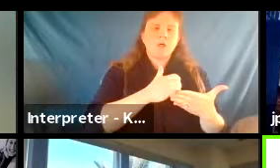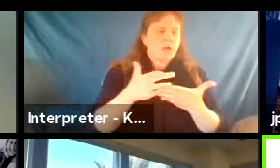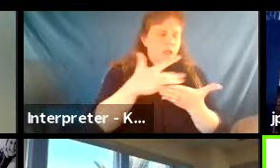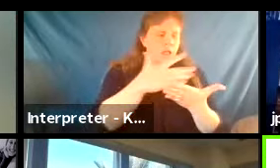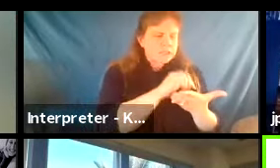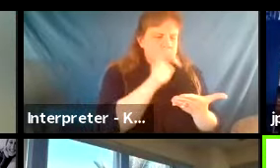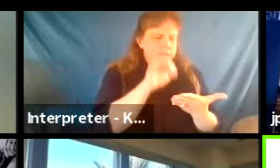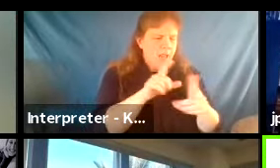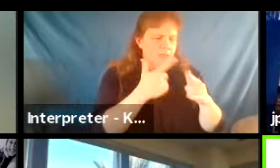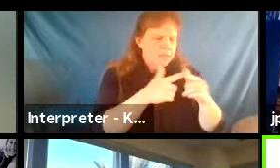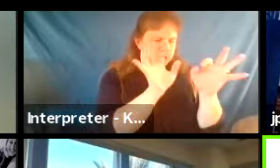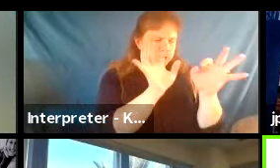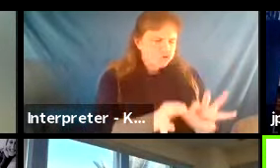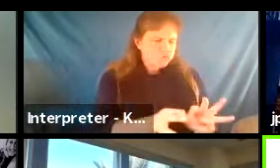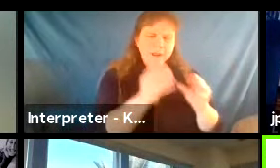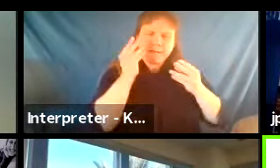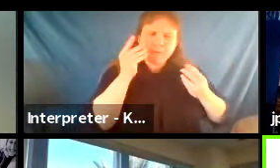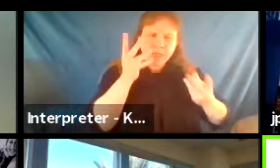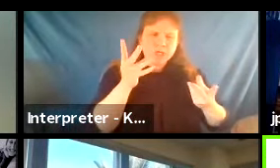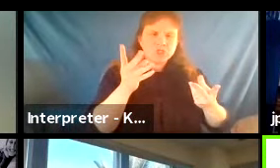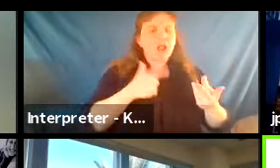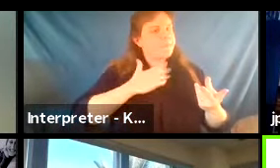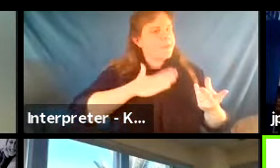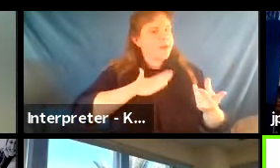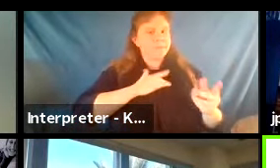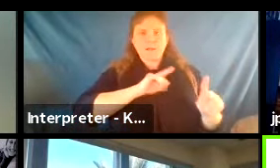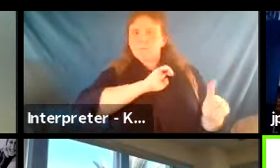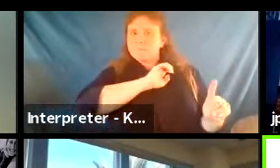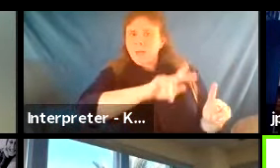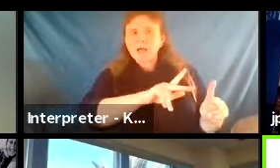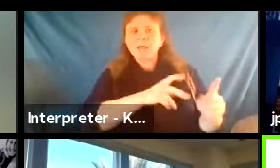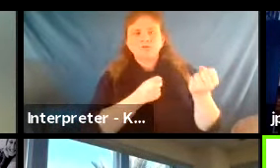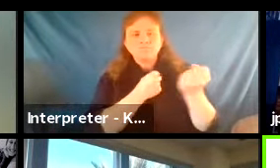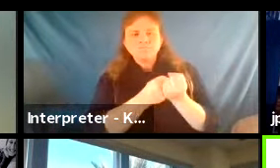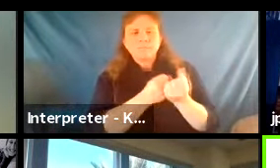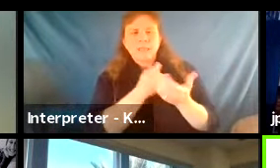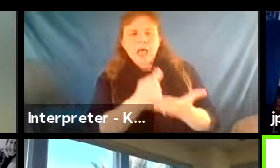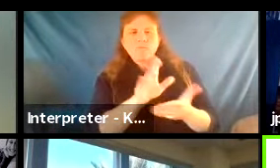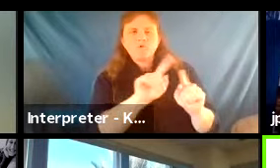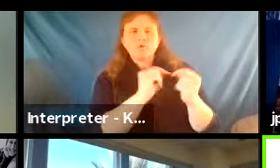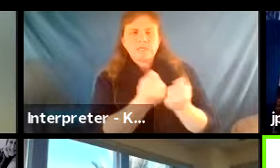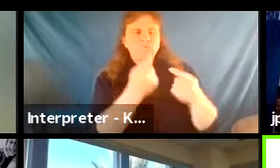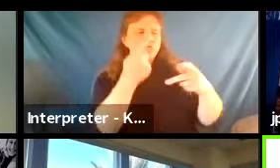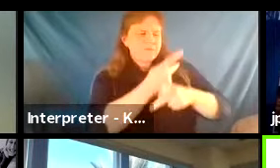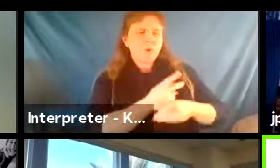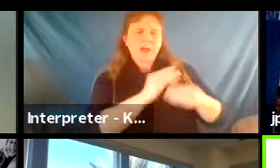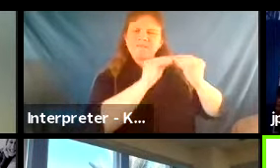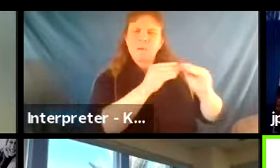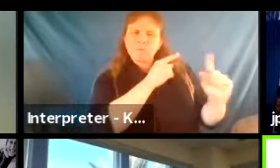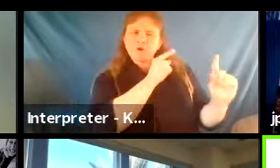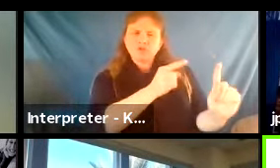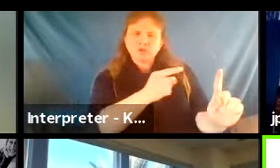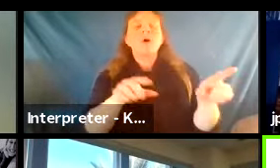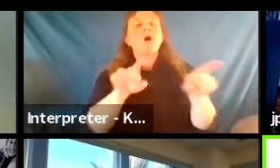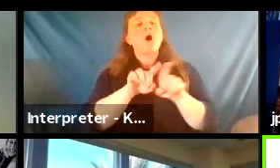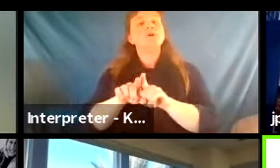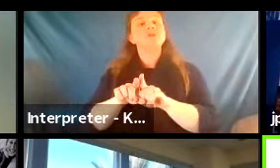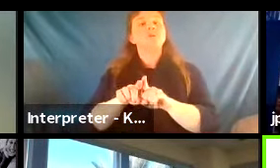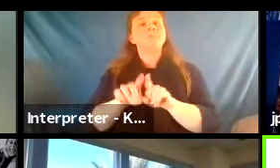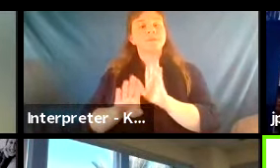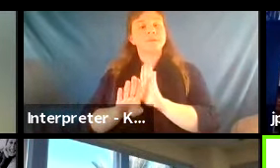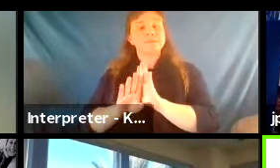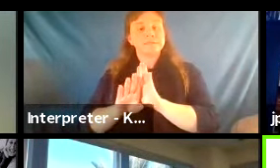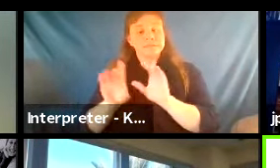in a broad way, and I've been able to come back and work with your team to help at least categorize your group. Additionally, Department of Developmental Services is